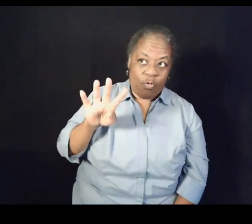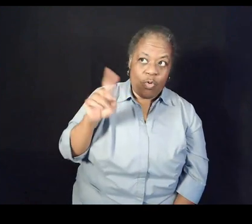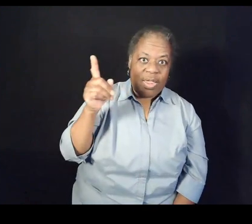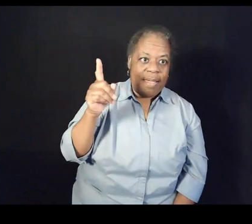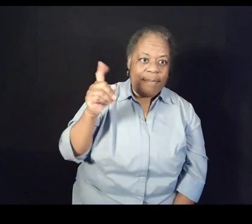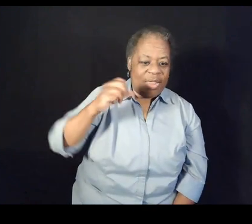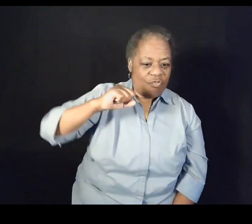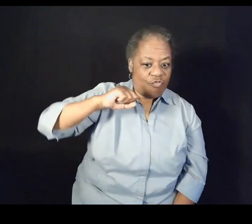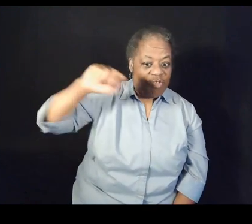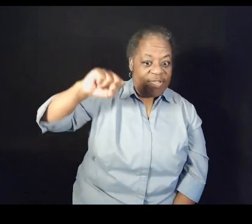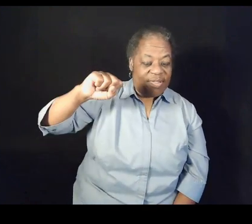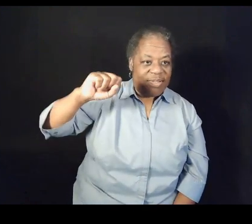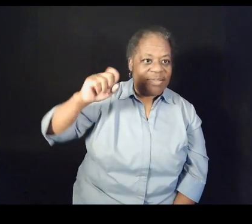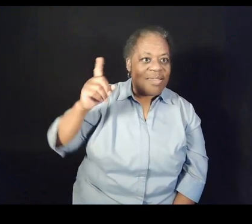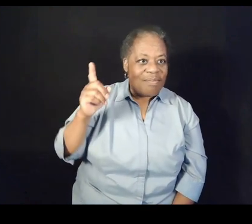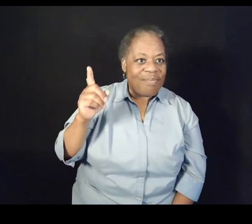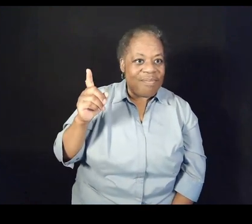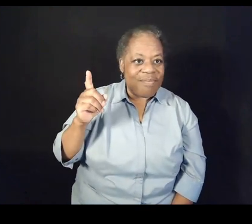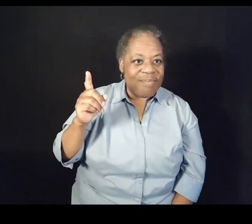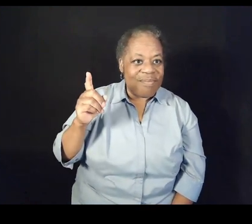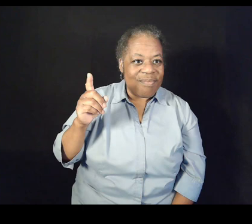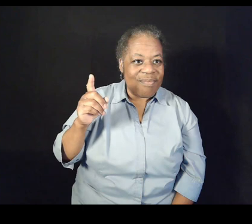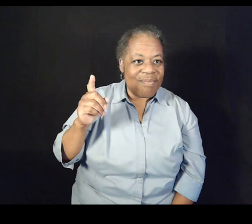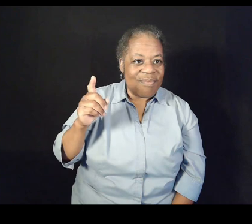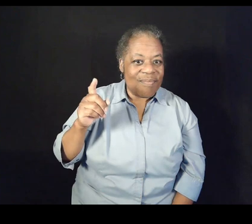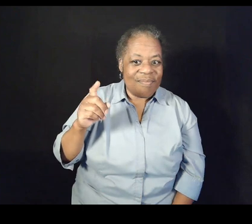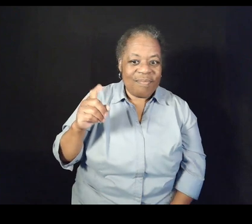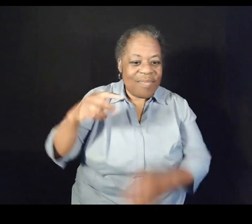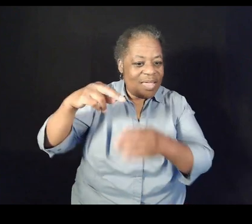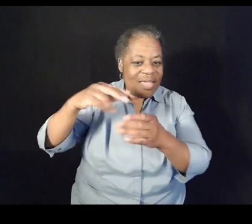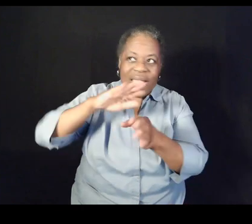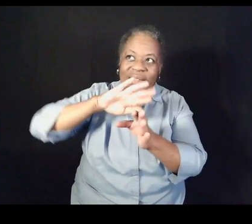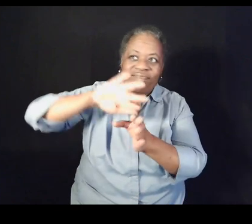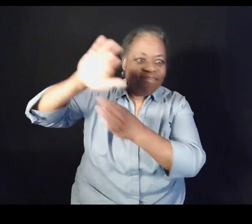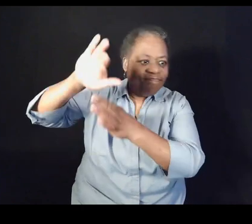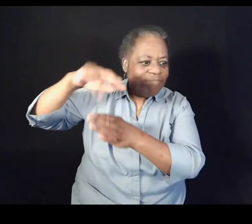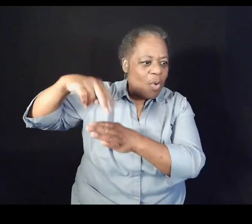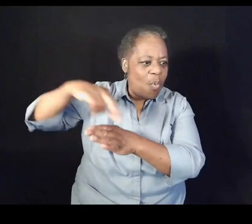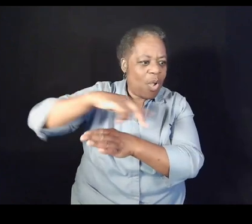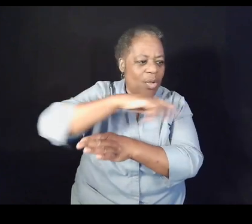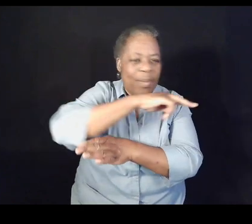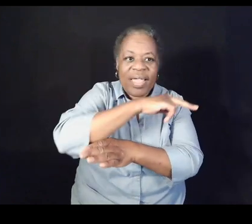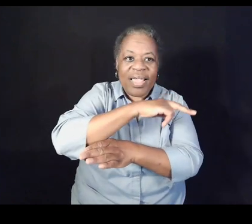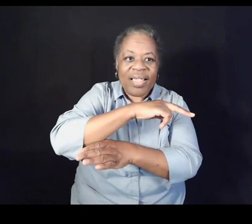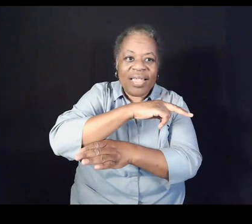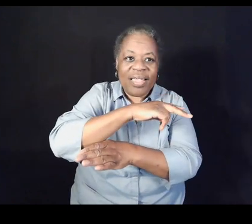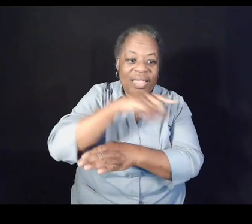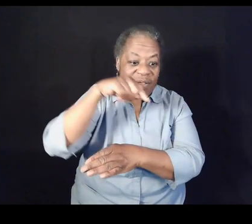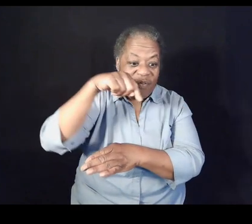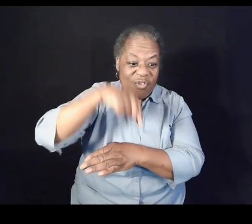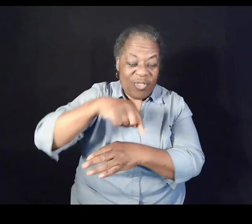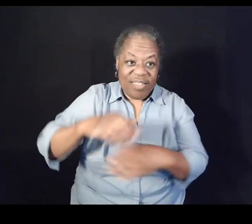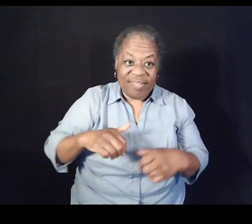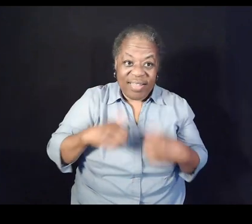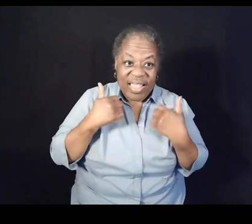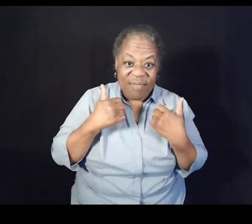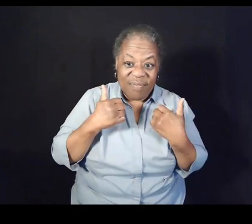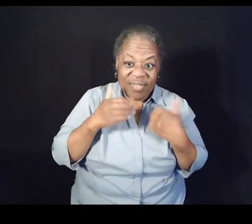him, and even to walk away from him for this life and the life to